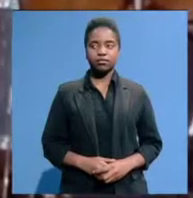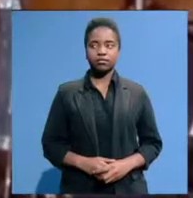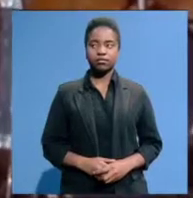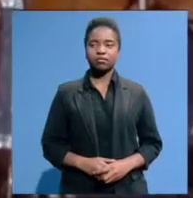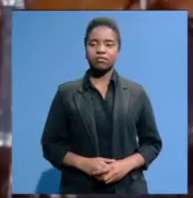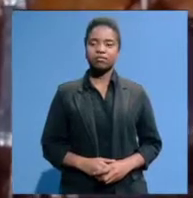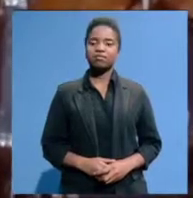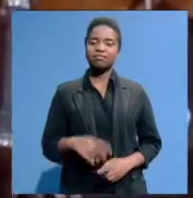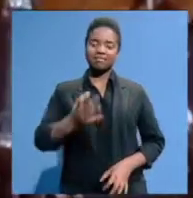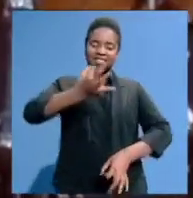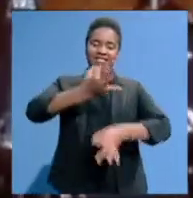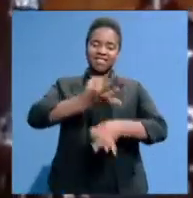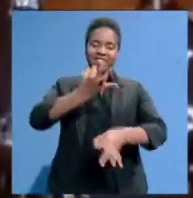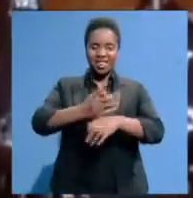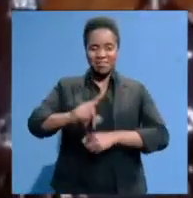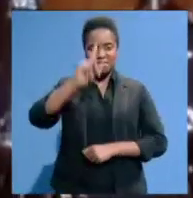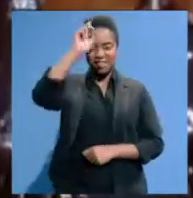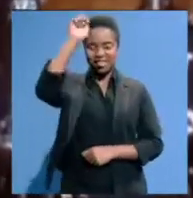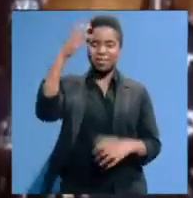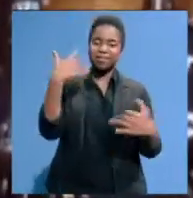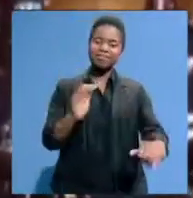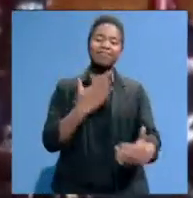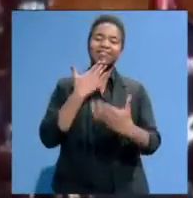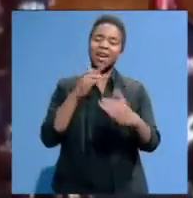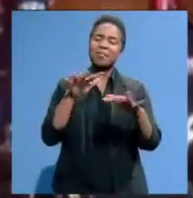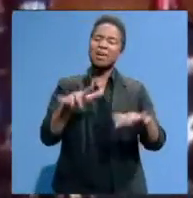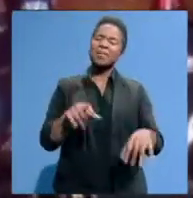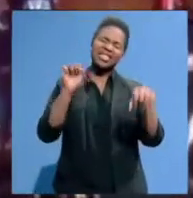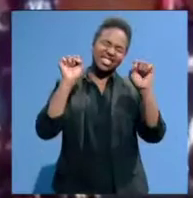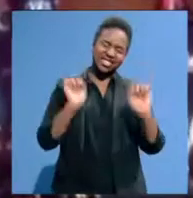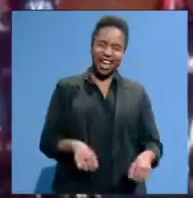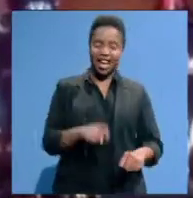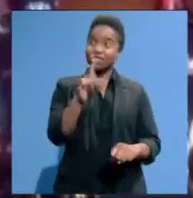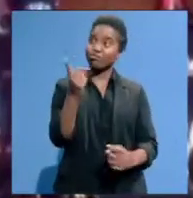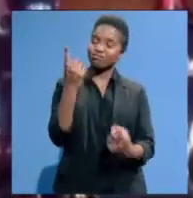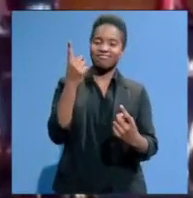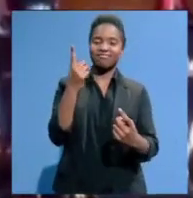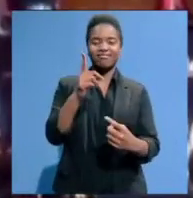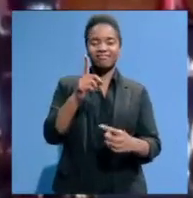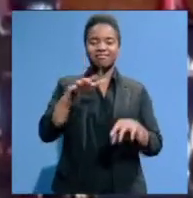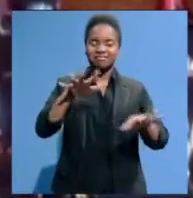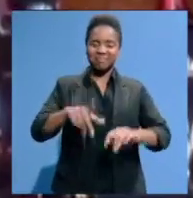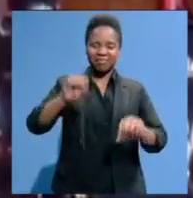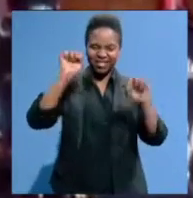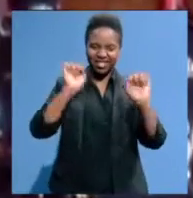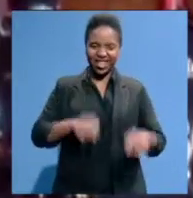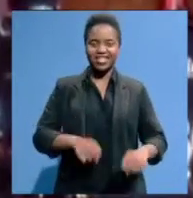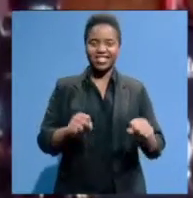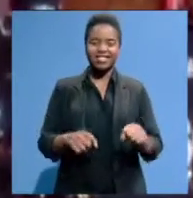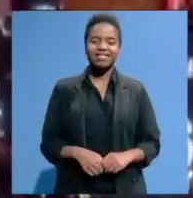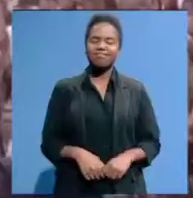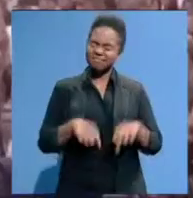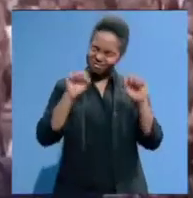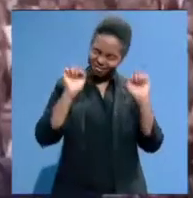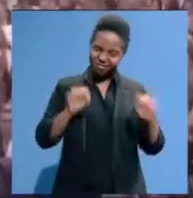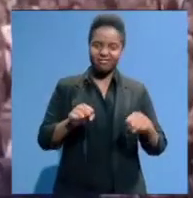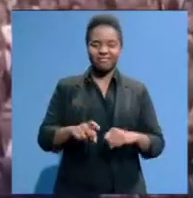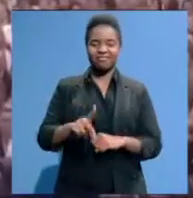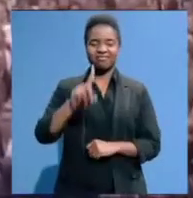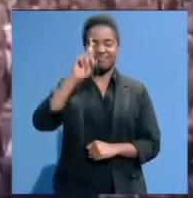Yes, Tata Madiba, thanks that the people have said yes to your call. Yes to your